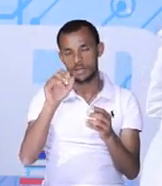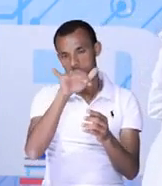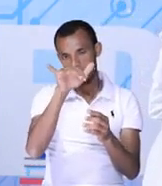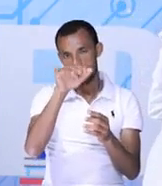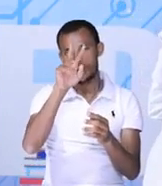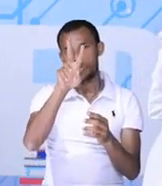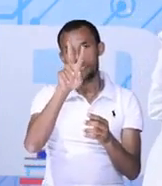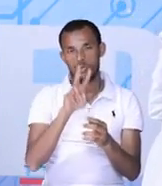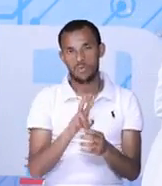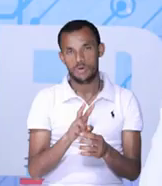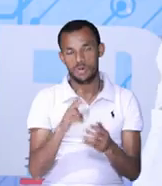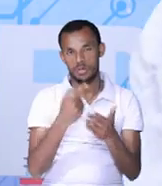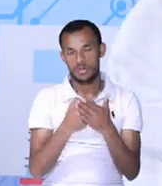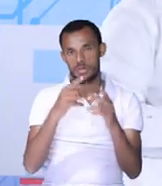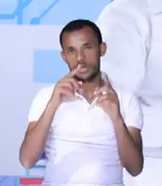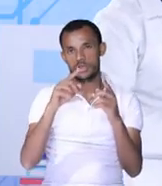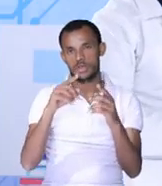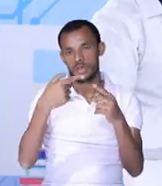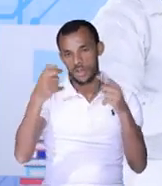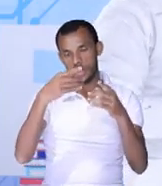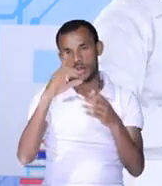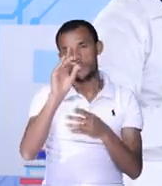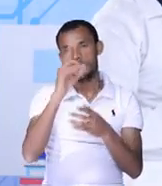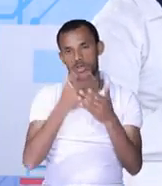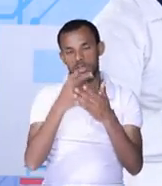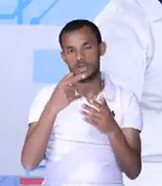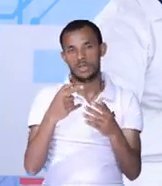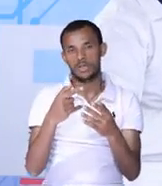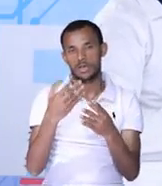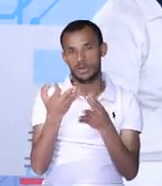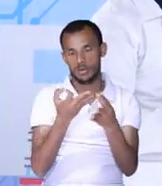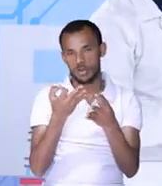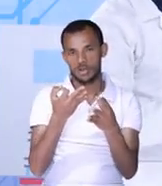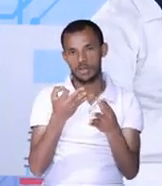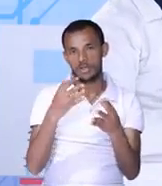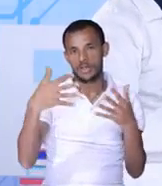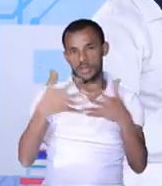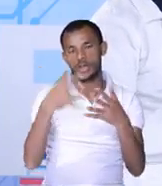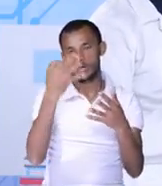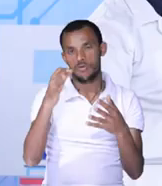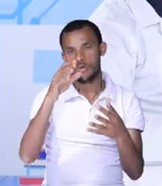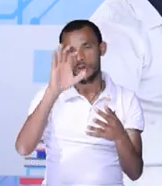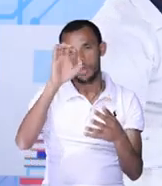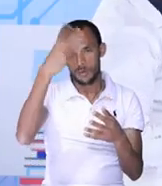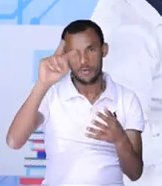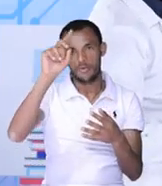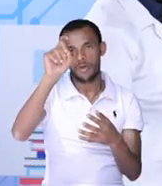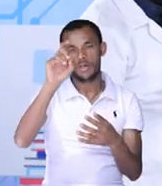the antiderivative of this expression it is e raised to x. The indefinite integral of e raised to x is e raised to x